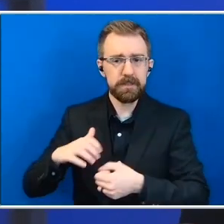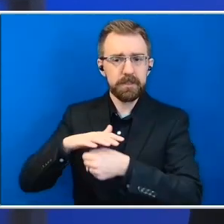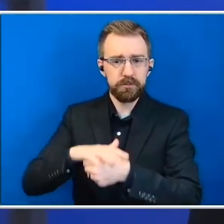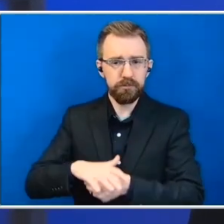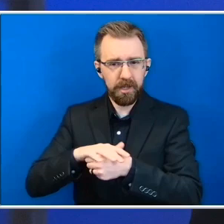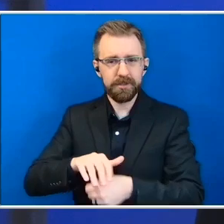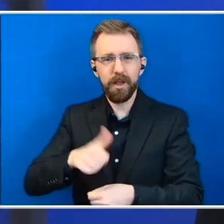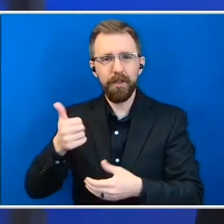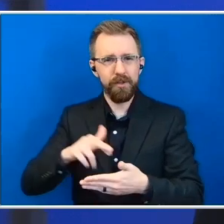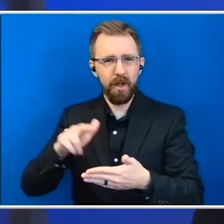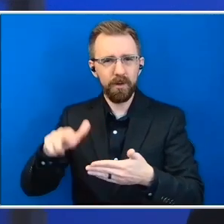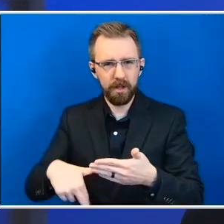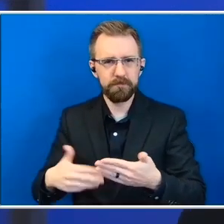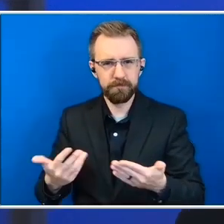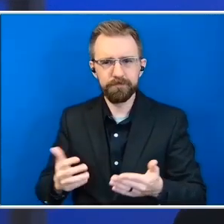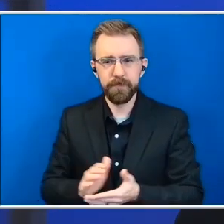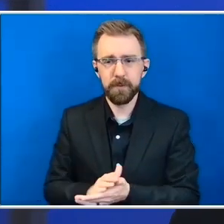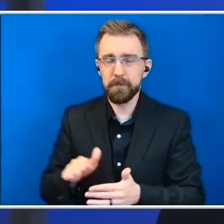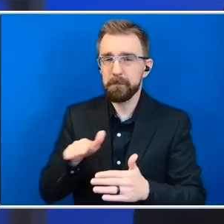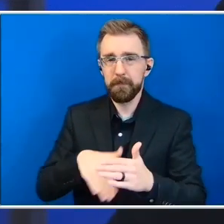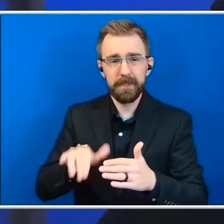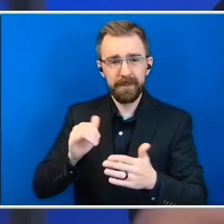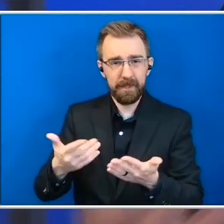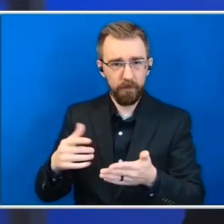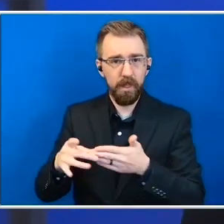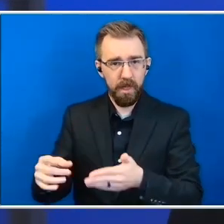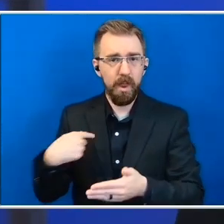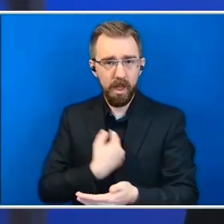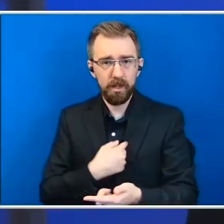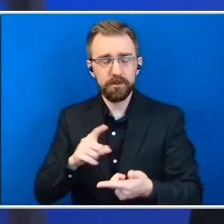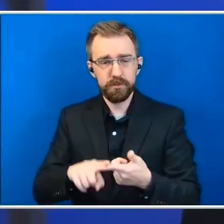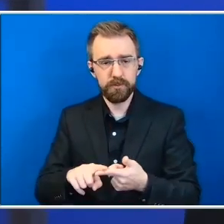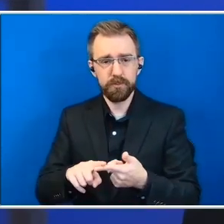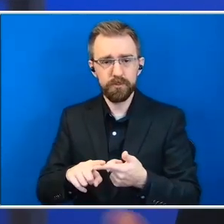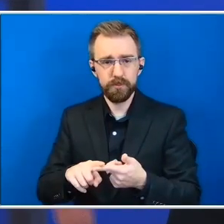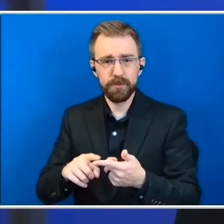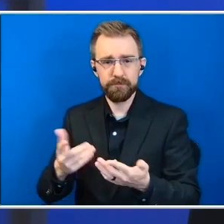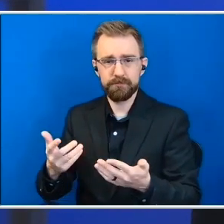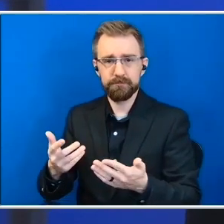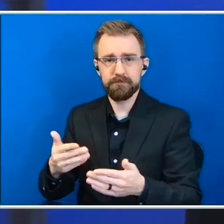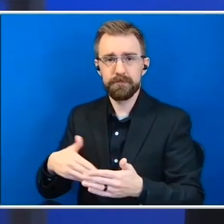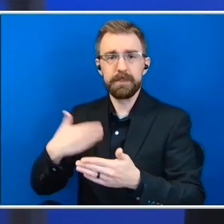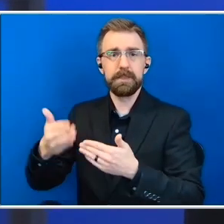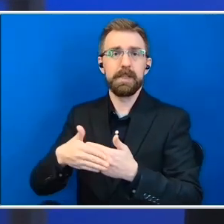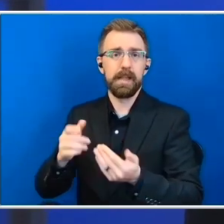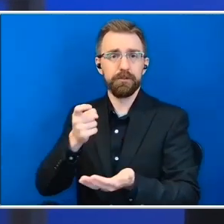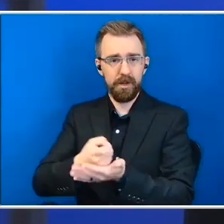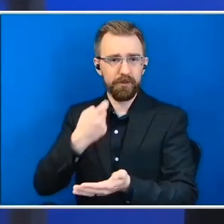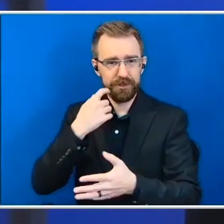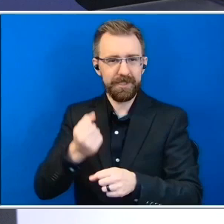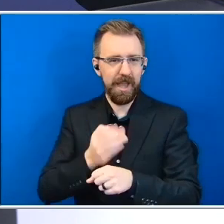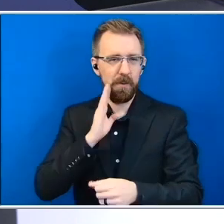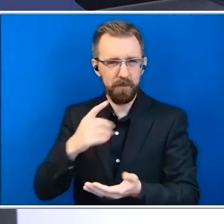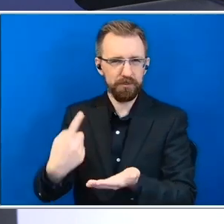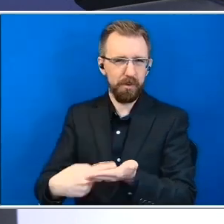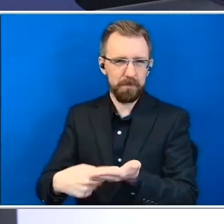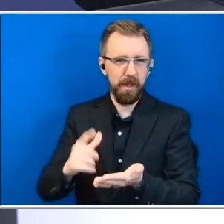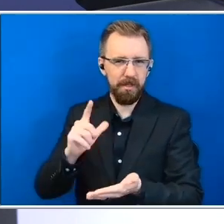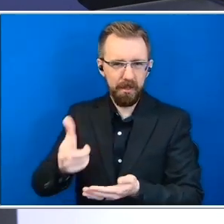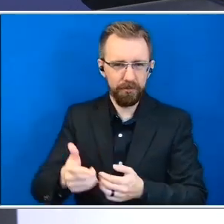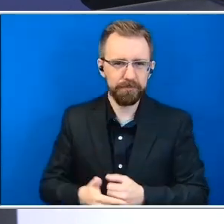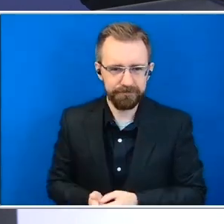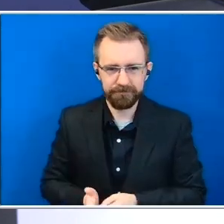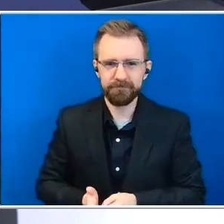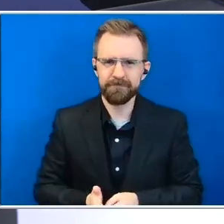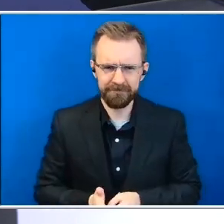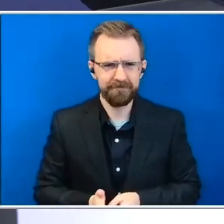So basically, that's what led us to come with the next grant that we just got, and I'm sure we'll talk about later on. Yeah, what a